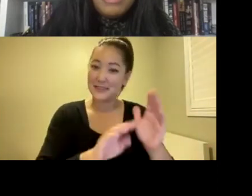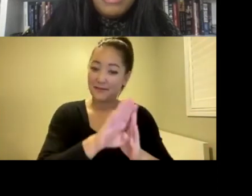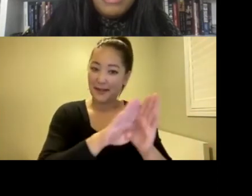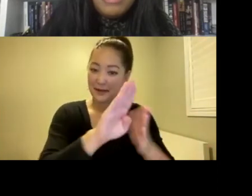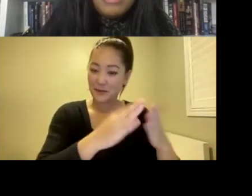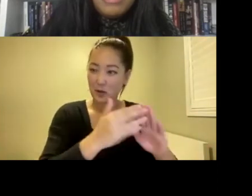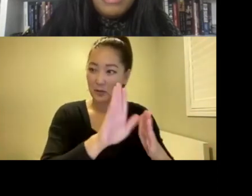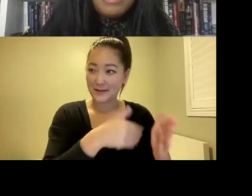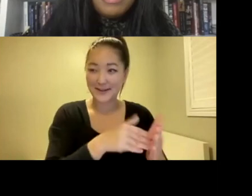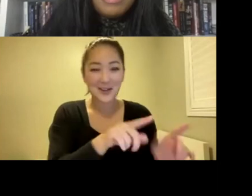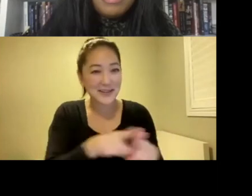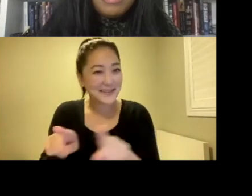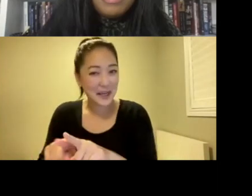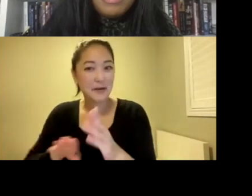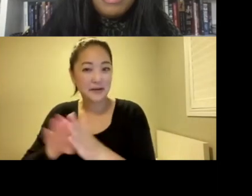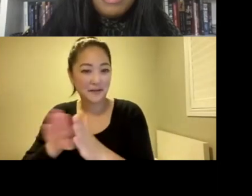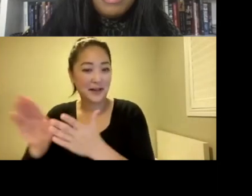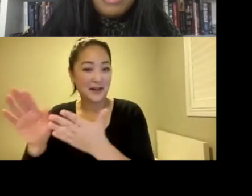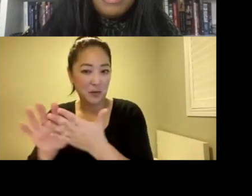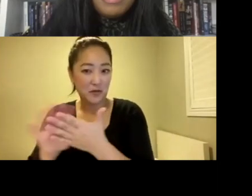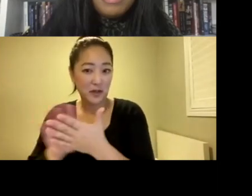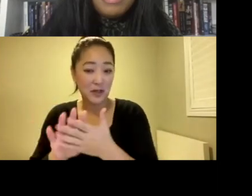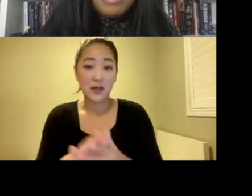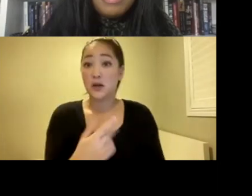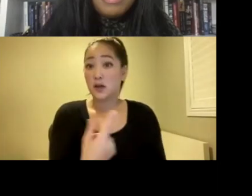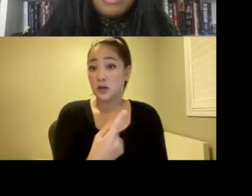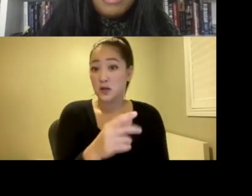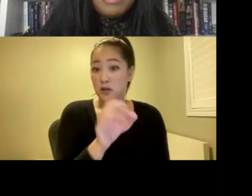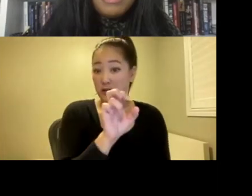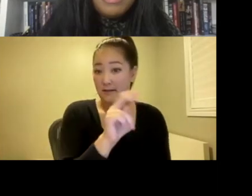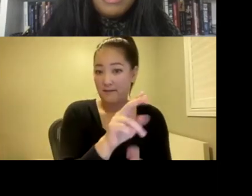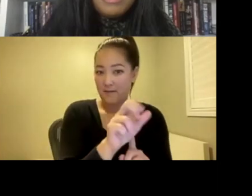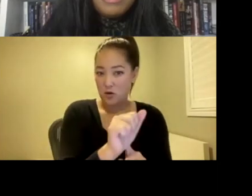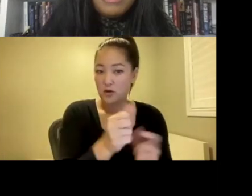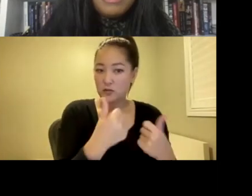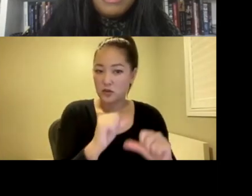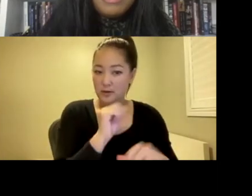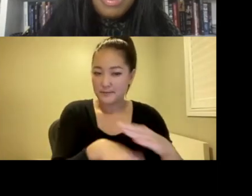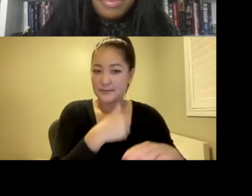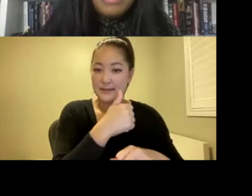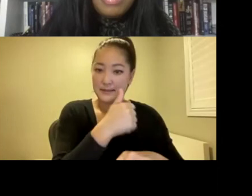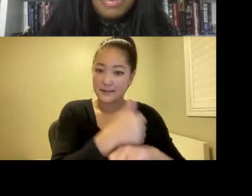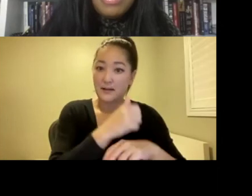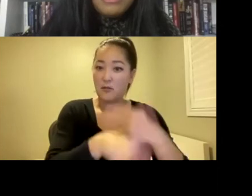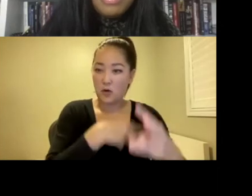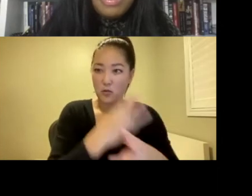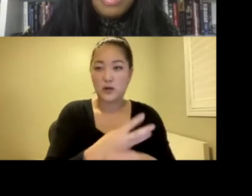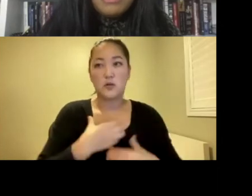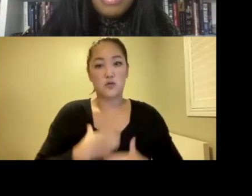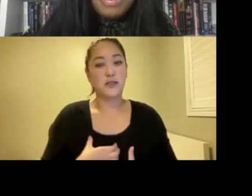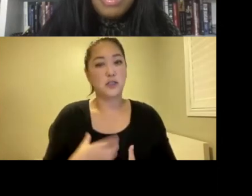Fiona said, like we're trying to build a world that we wished we could have had.